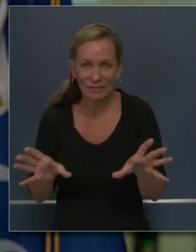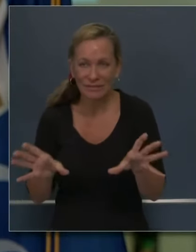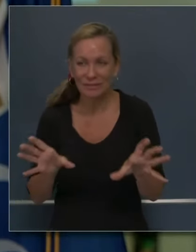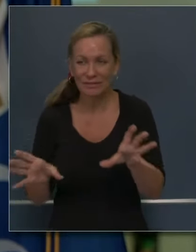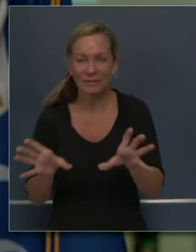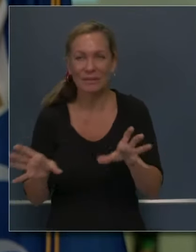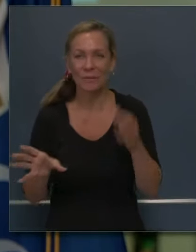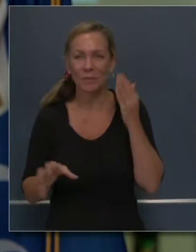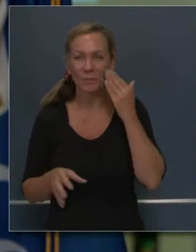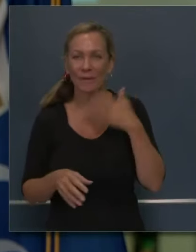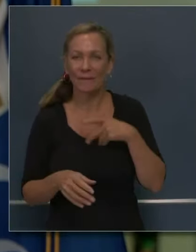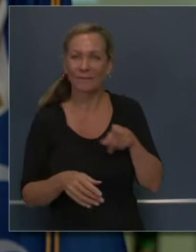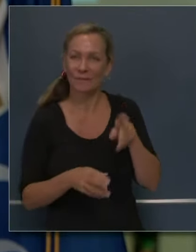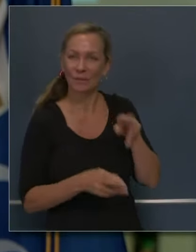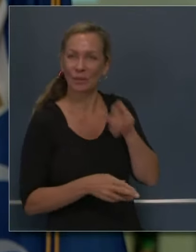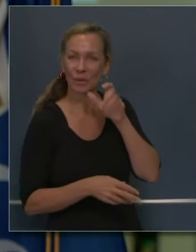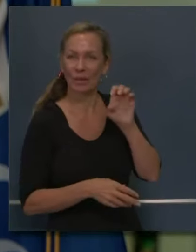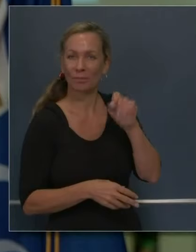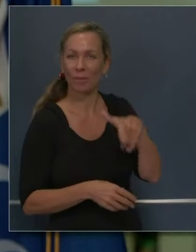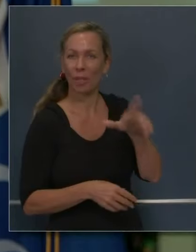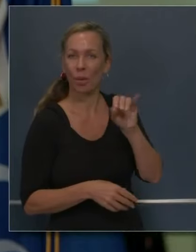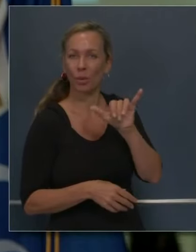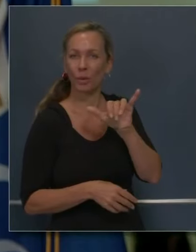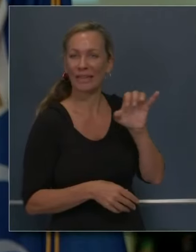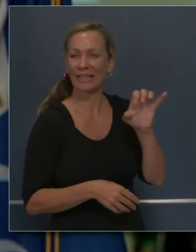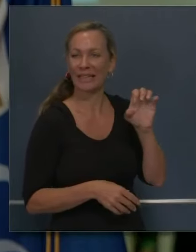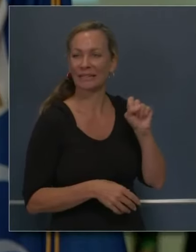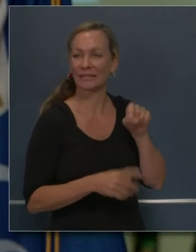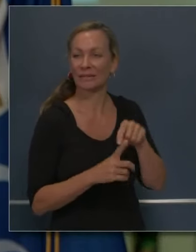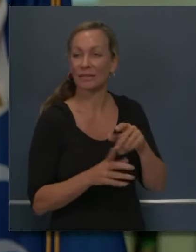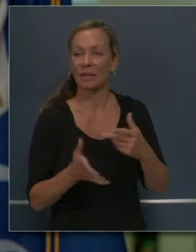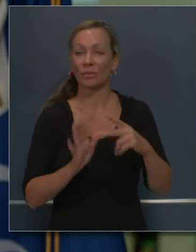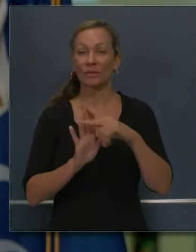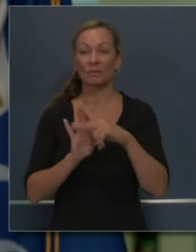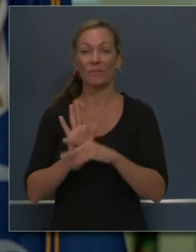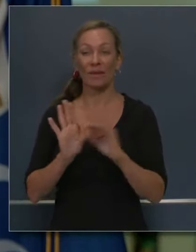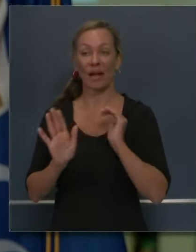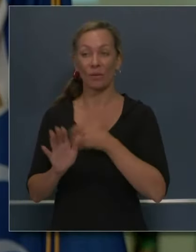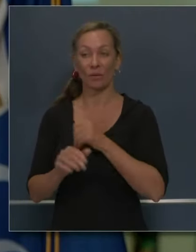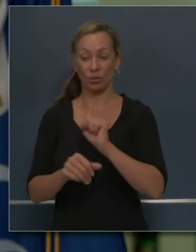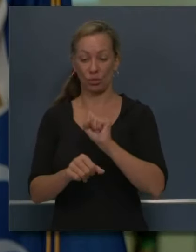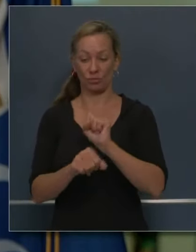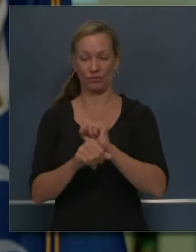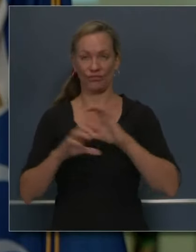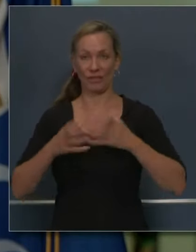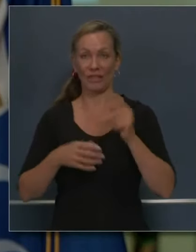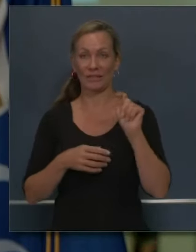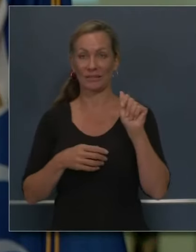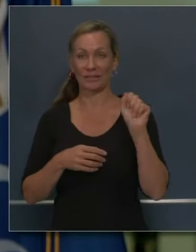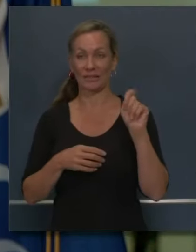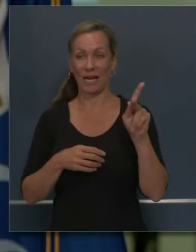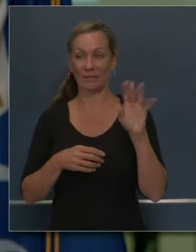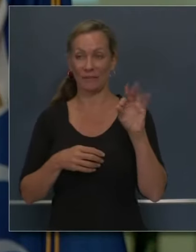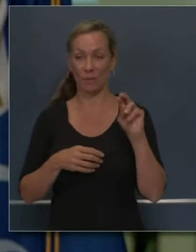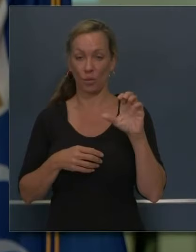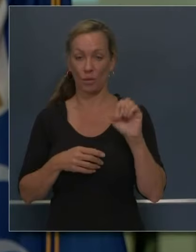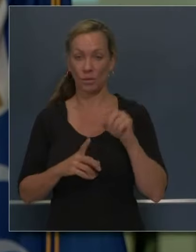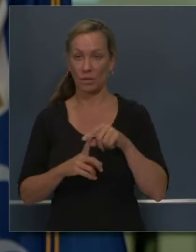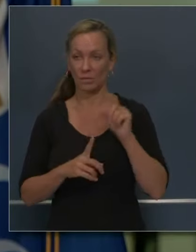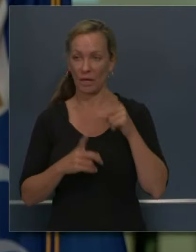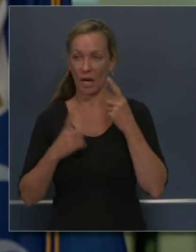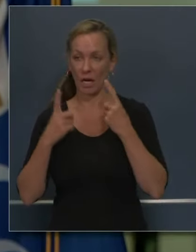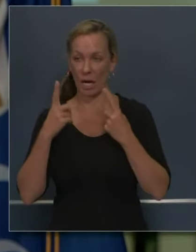task force. The foundational principle of that task force is growth and inclusion. And so as we grow our